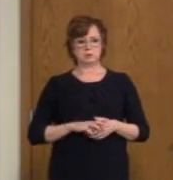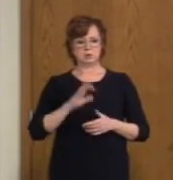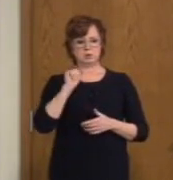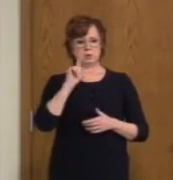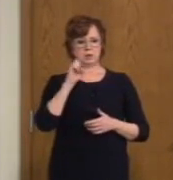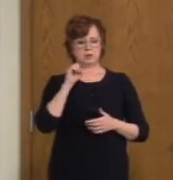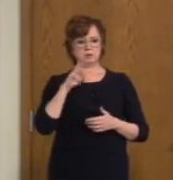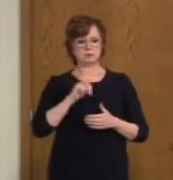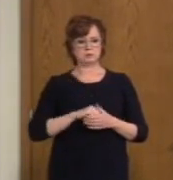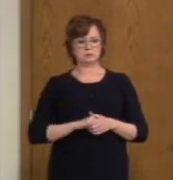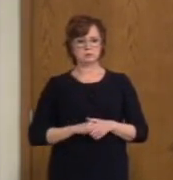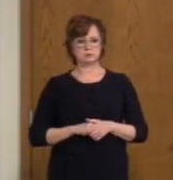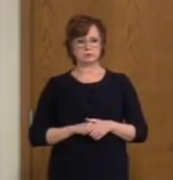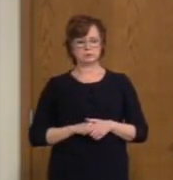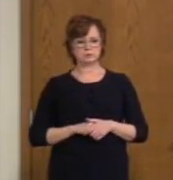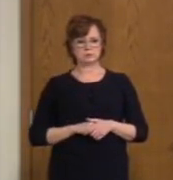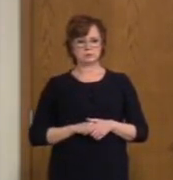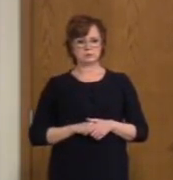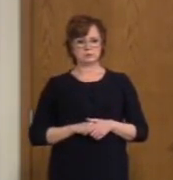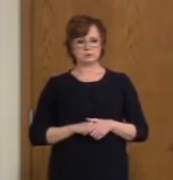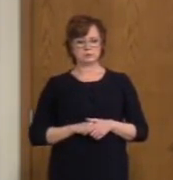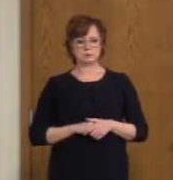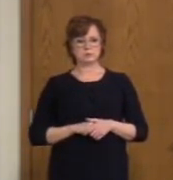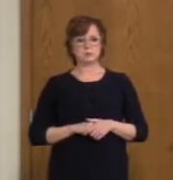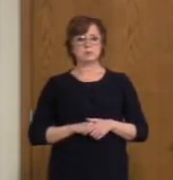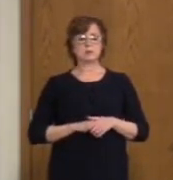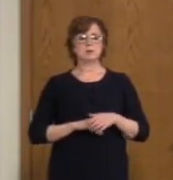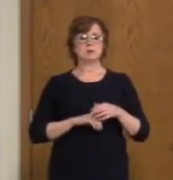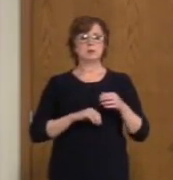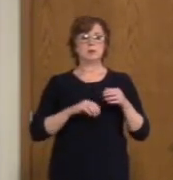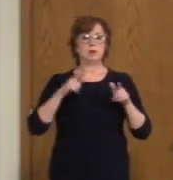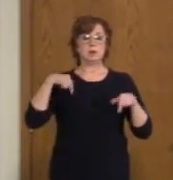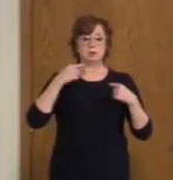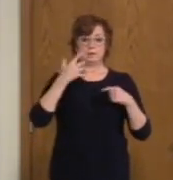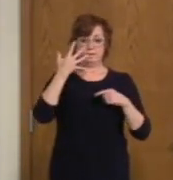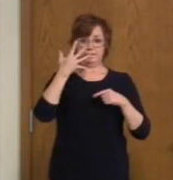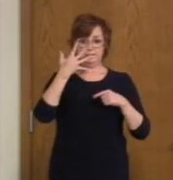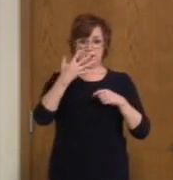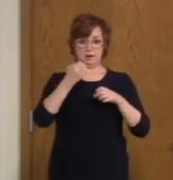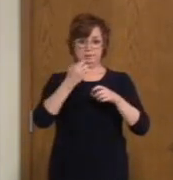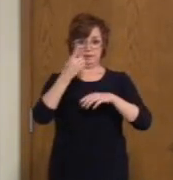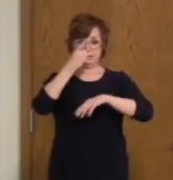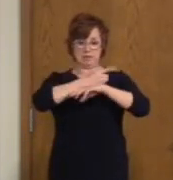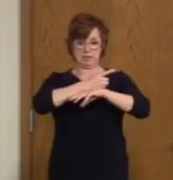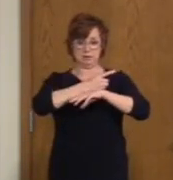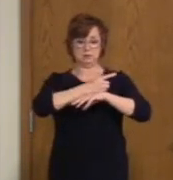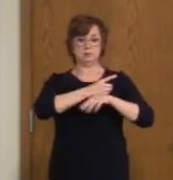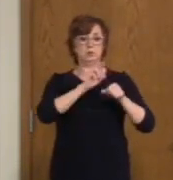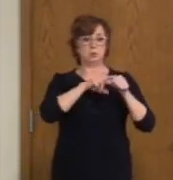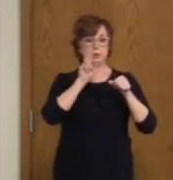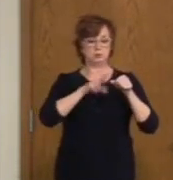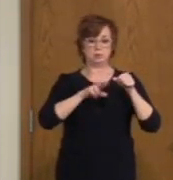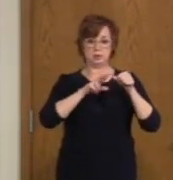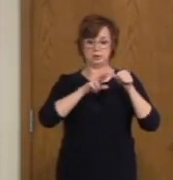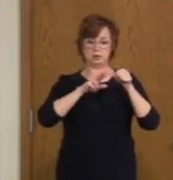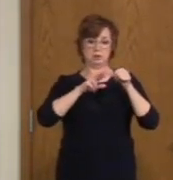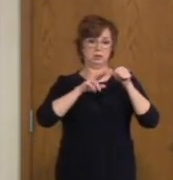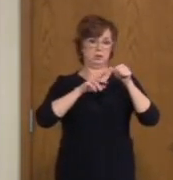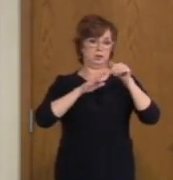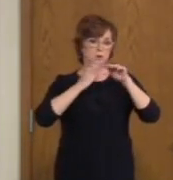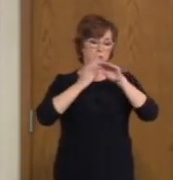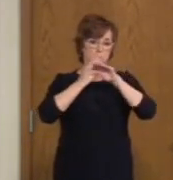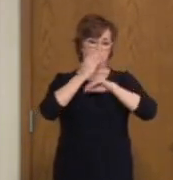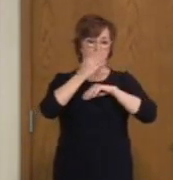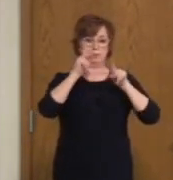Following up, I guess, on Lisa's question here. The last 5 days, Regina has had record high COVID hospitalizations. Given that hospitalizations